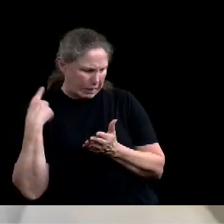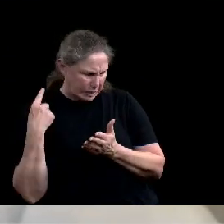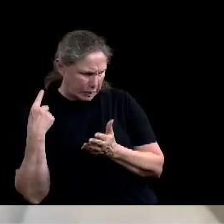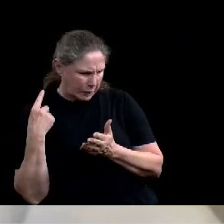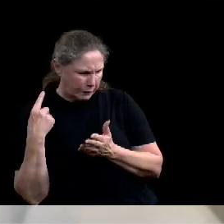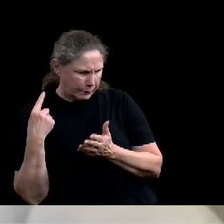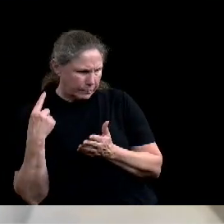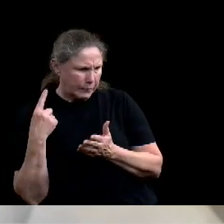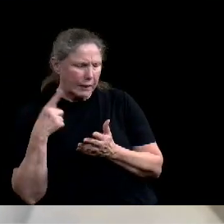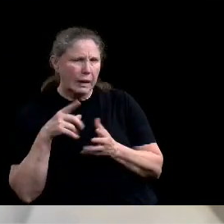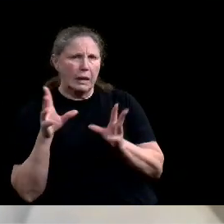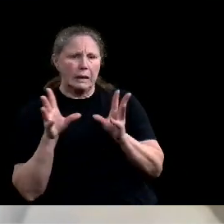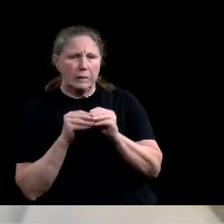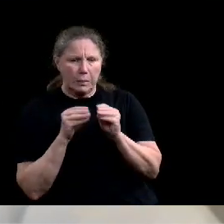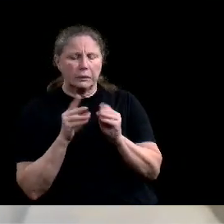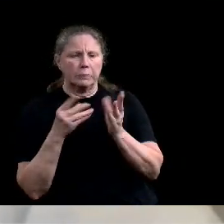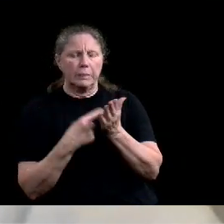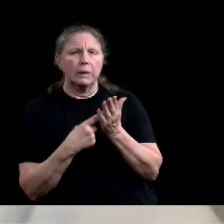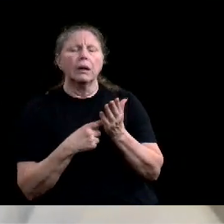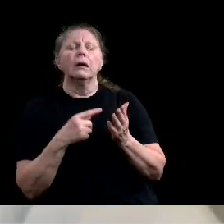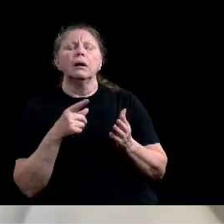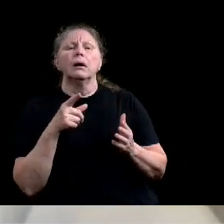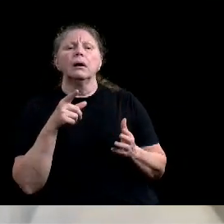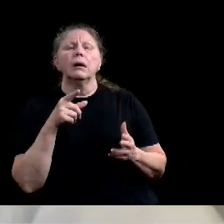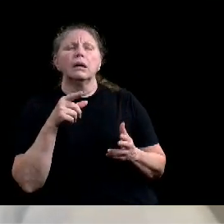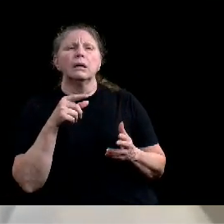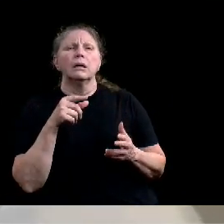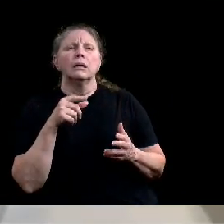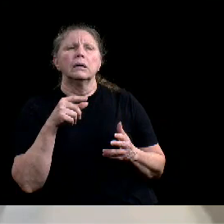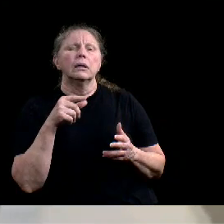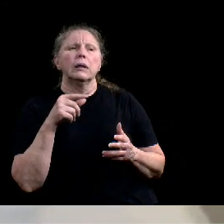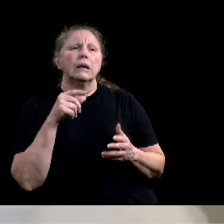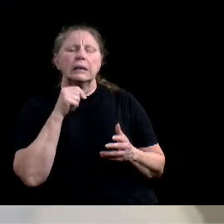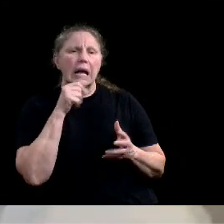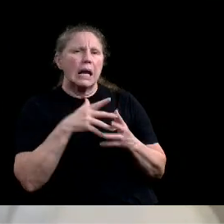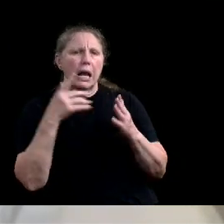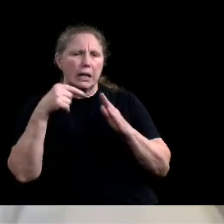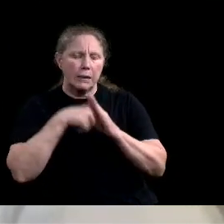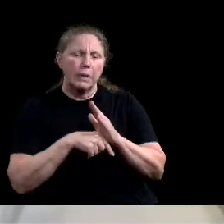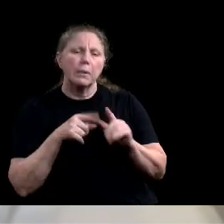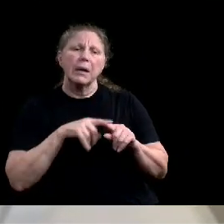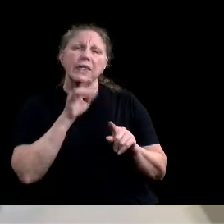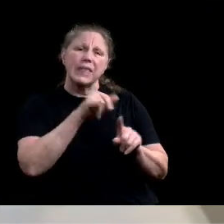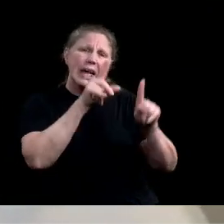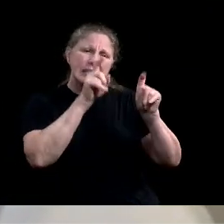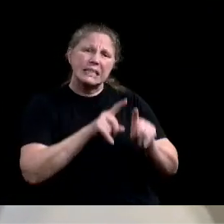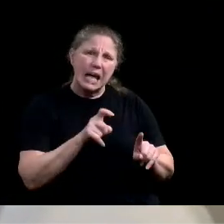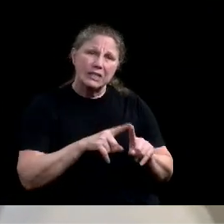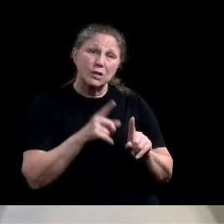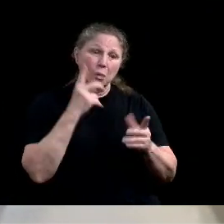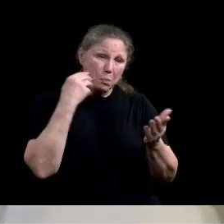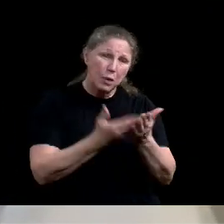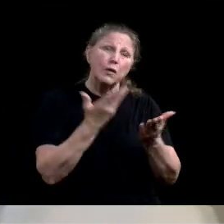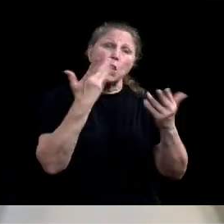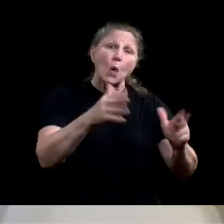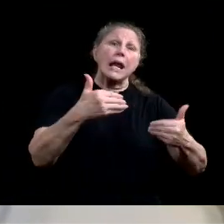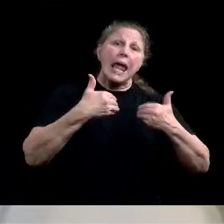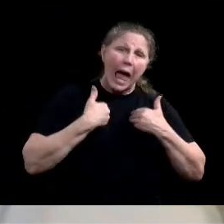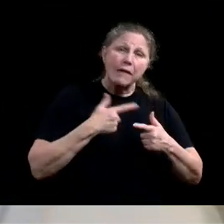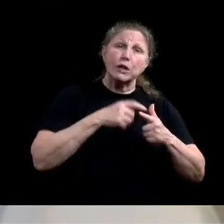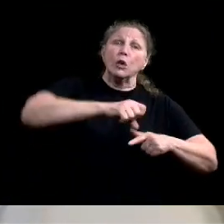but their antibody tests are in two different types, IgM and IgG.